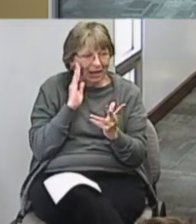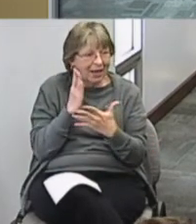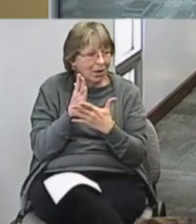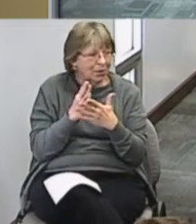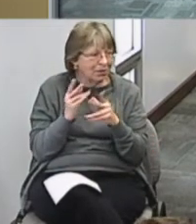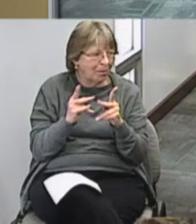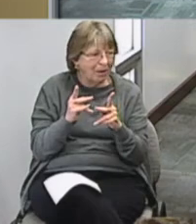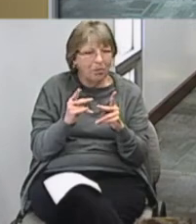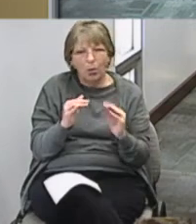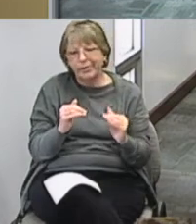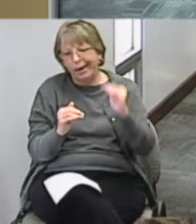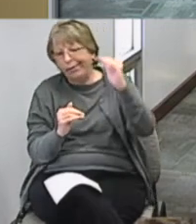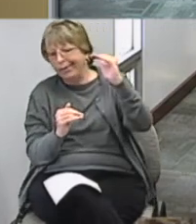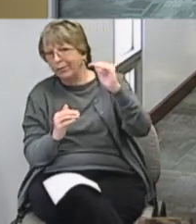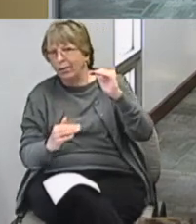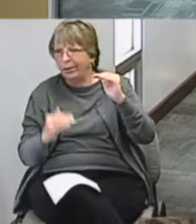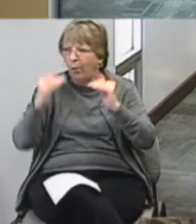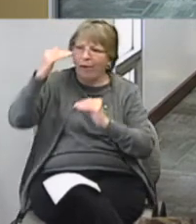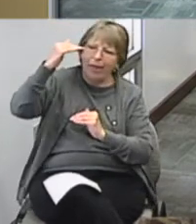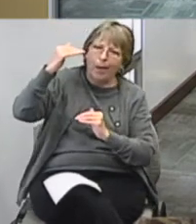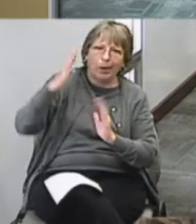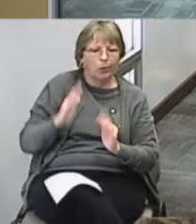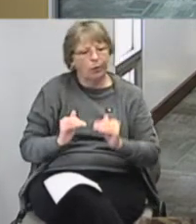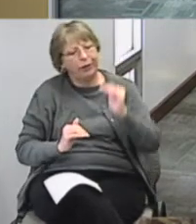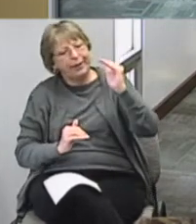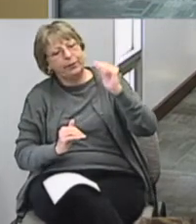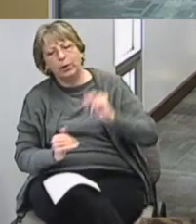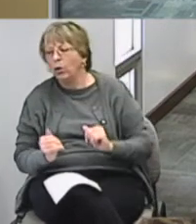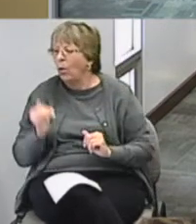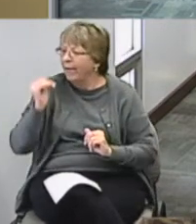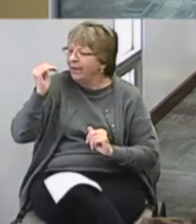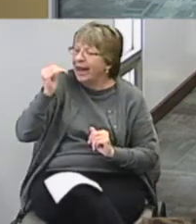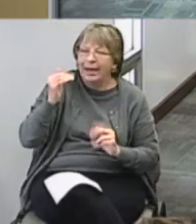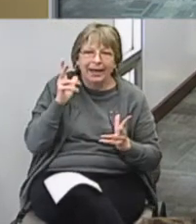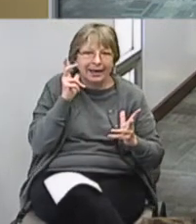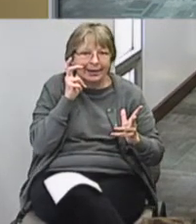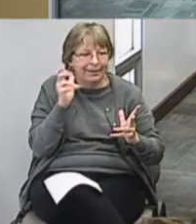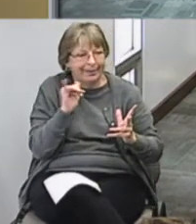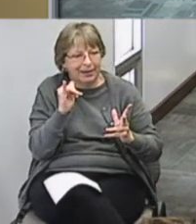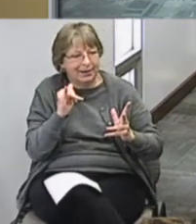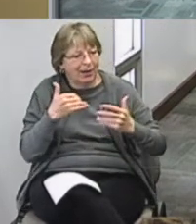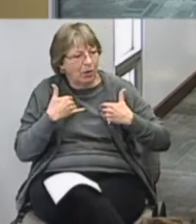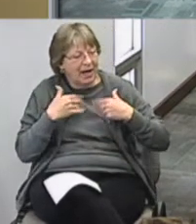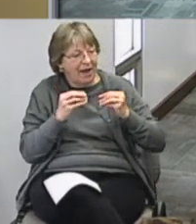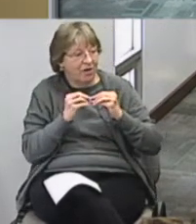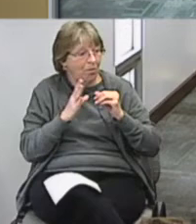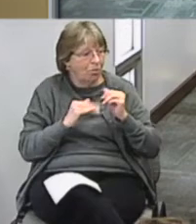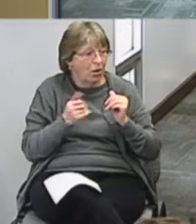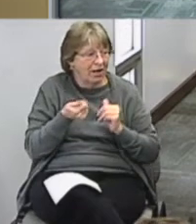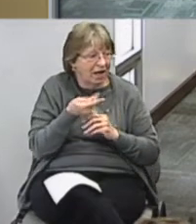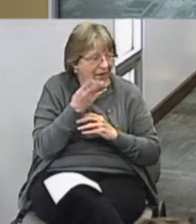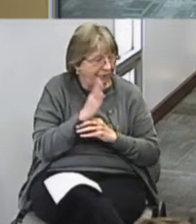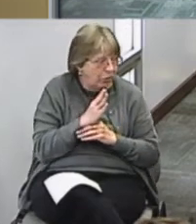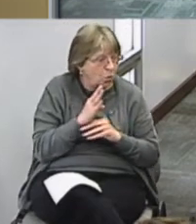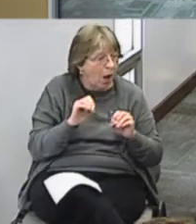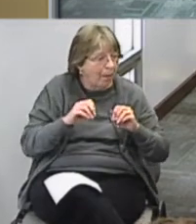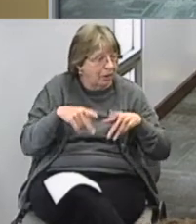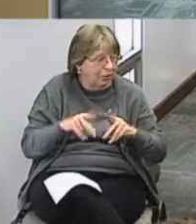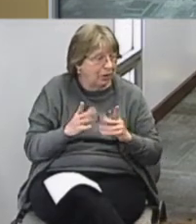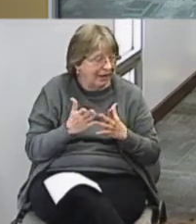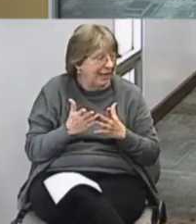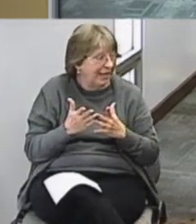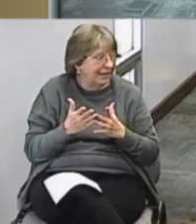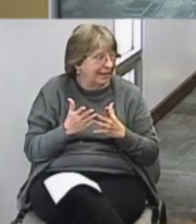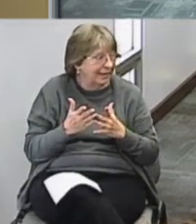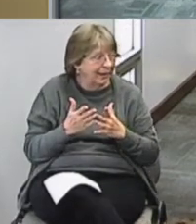one over the other for obvious reasons. It sounds like there's more than a couple opportunities, even within Avenue A Park itself.